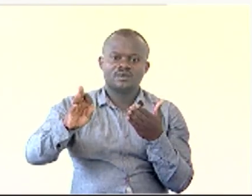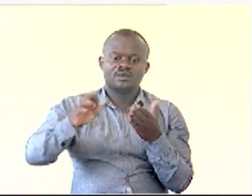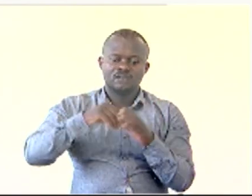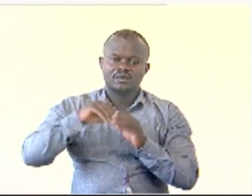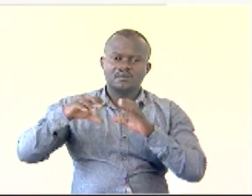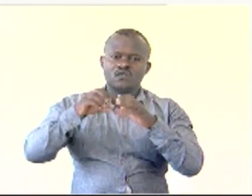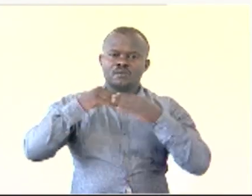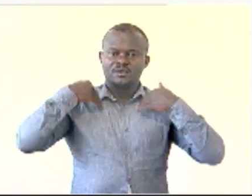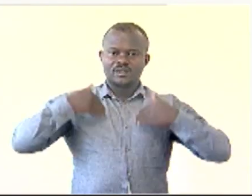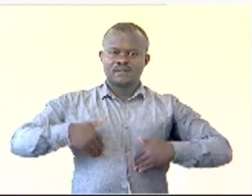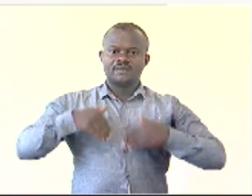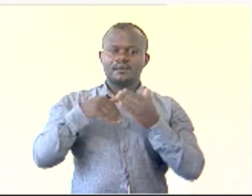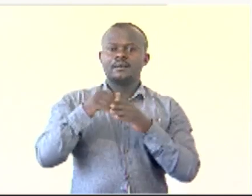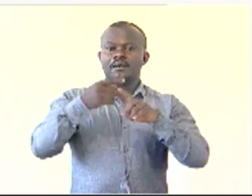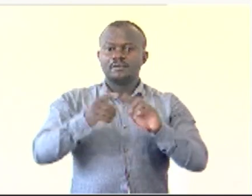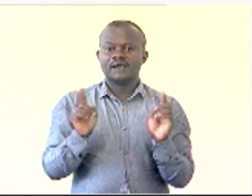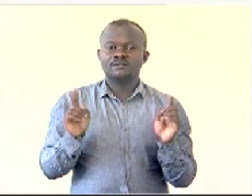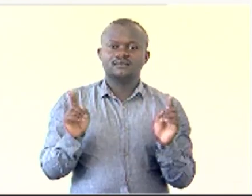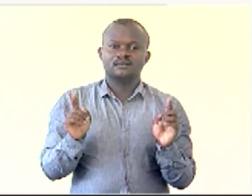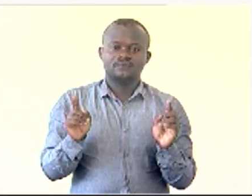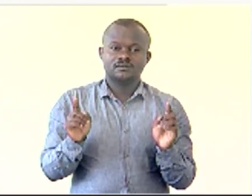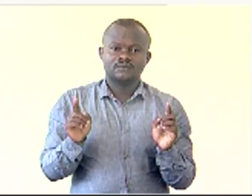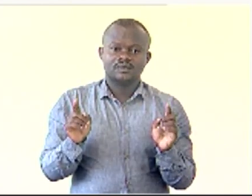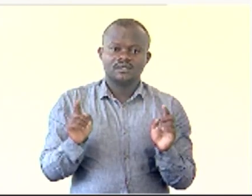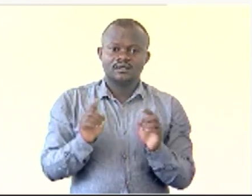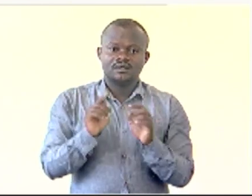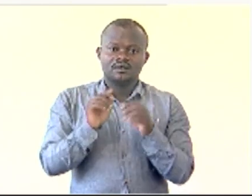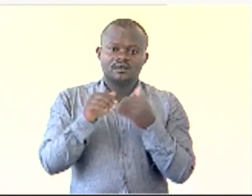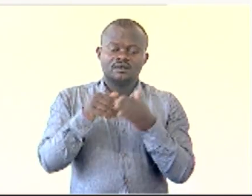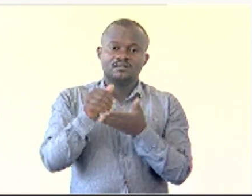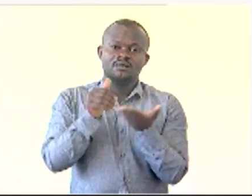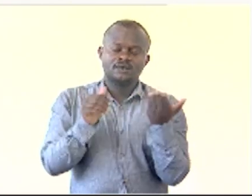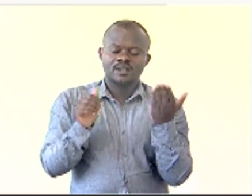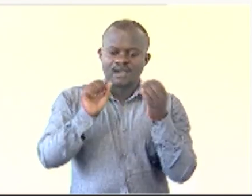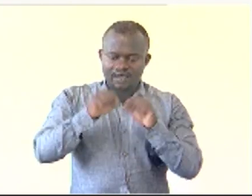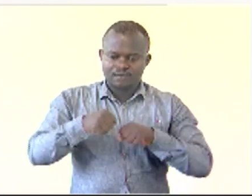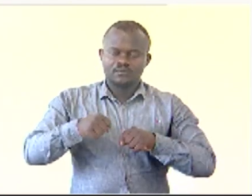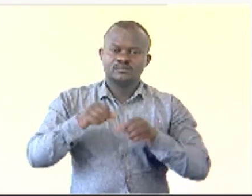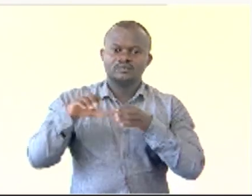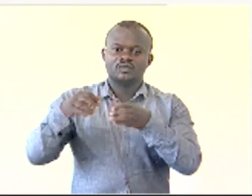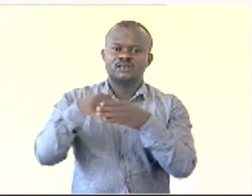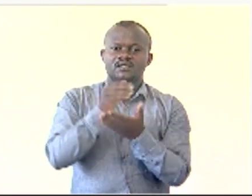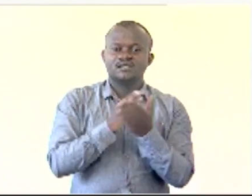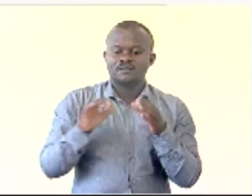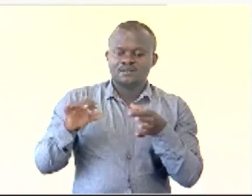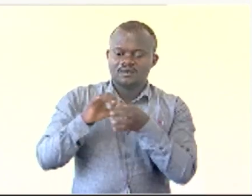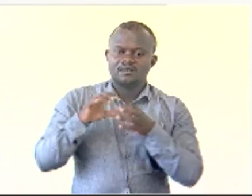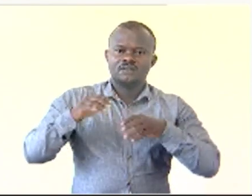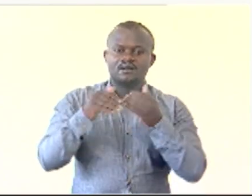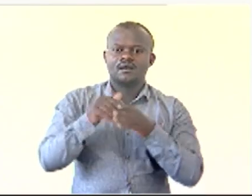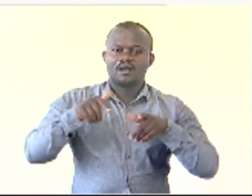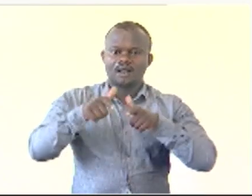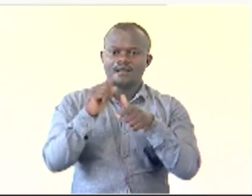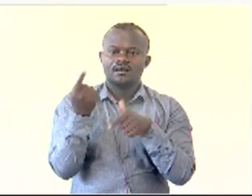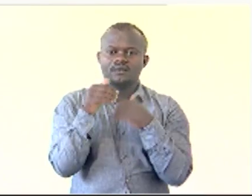movement of the body, parts to take place. Parts of the body that are able to move. Some movable joints allow only